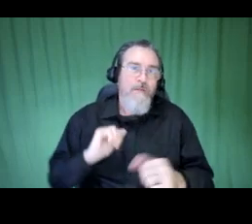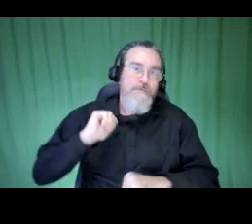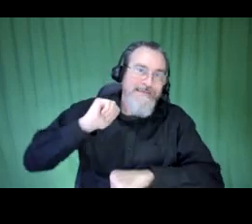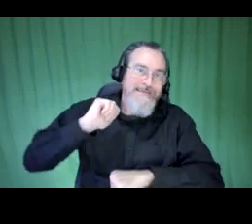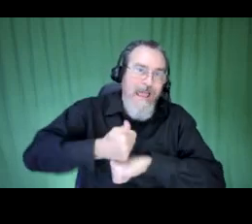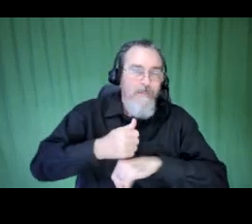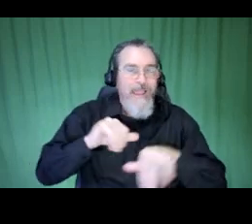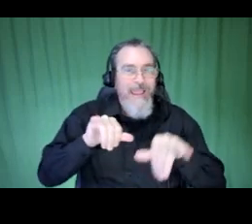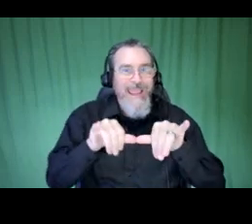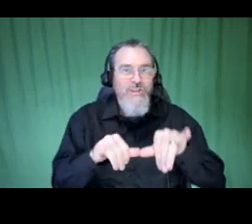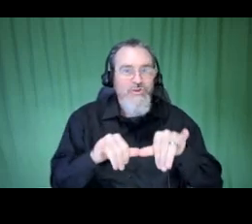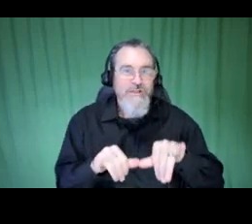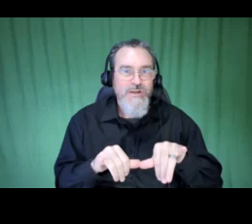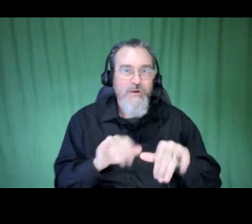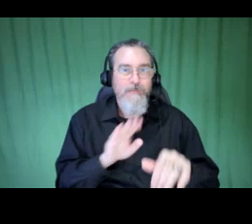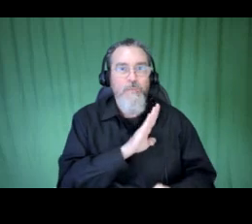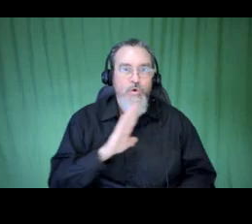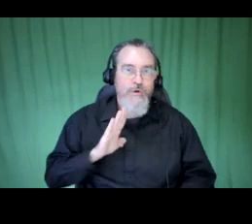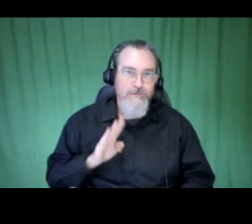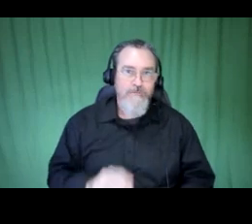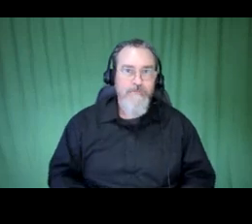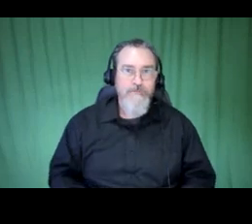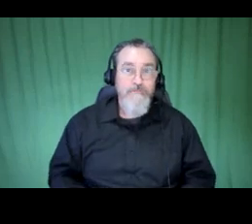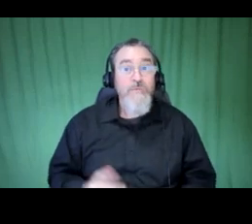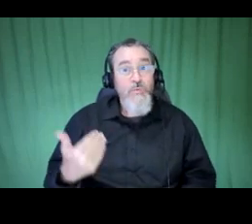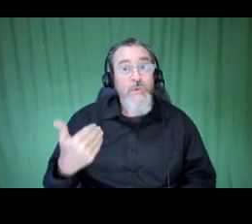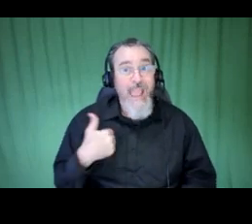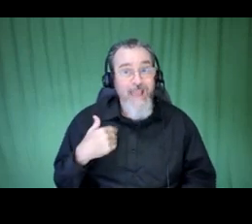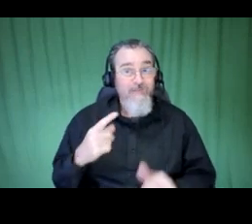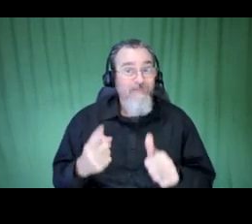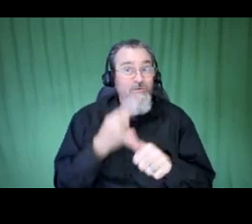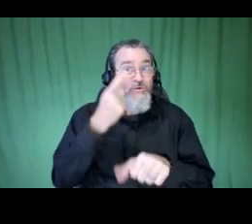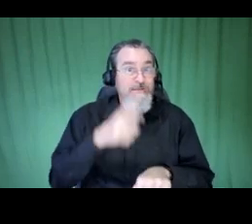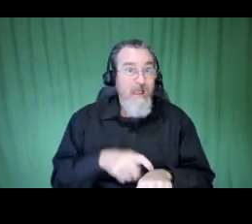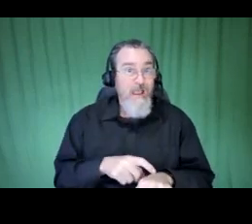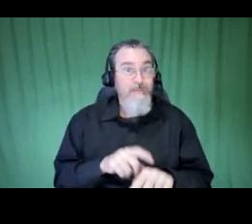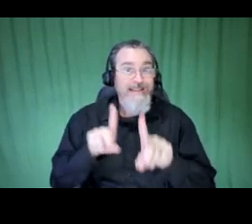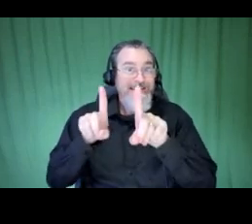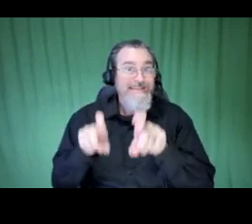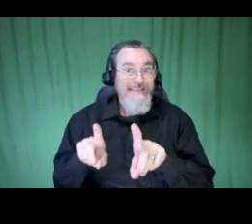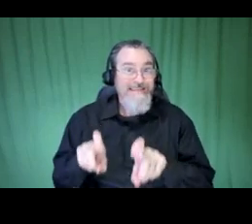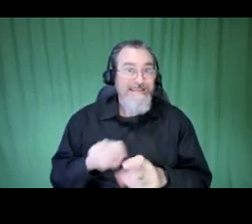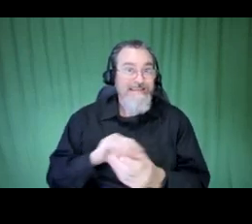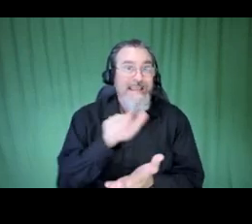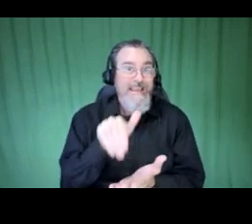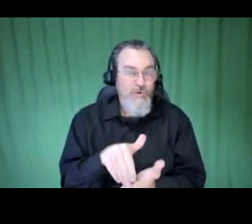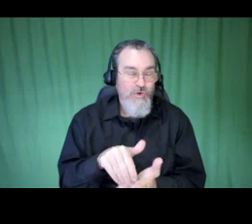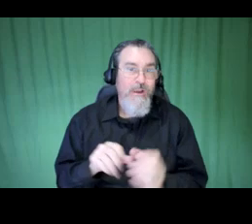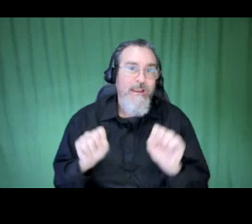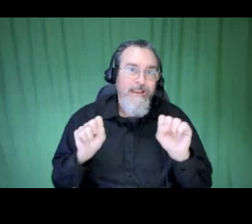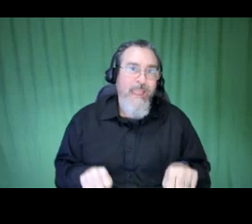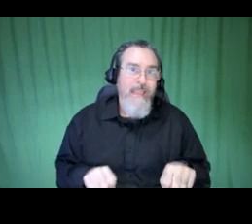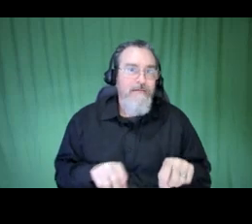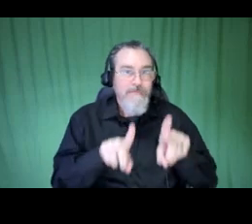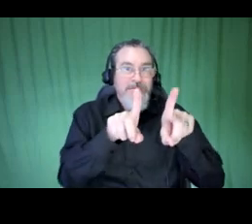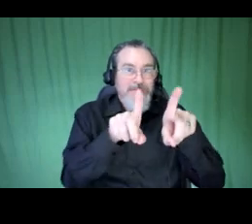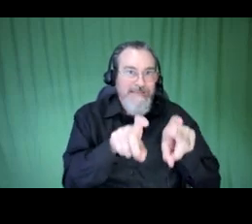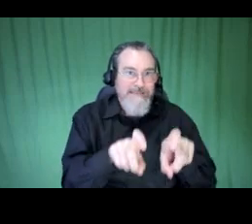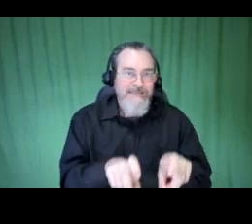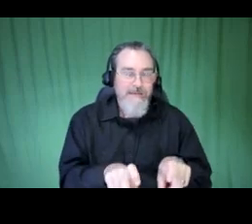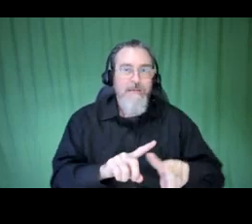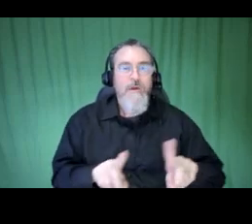first time have a testing center here that can proctor those exams. And so now it's just a matter of bringing the few